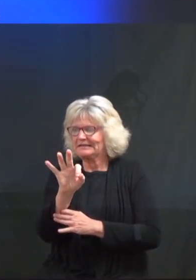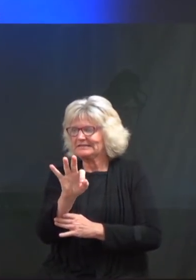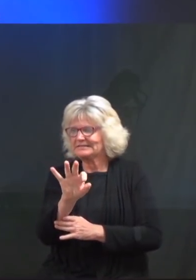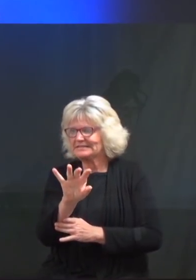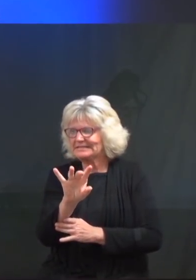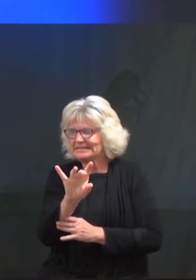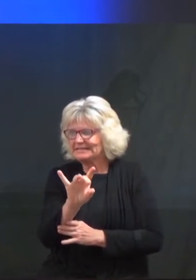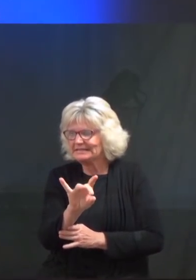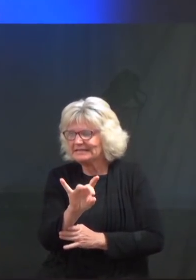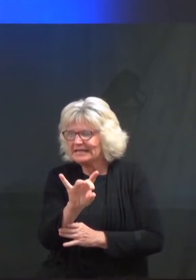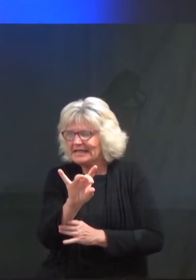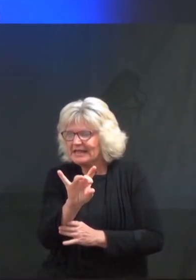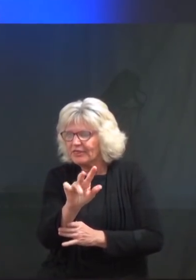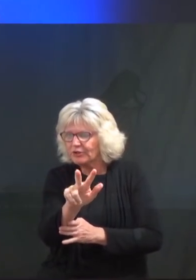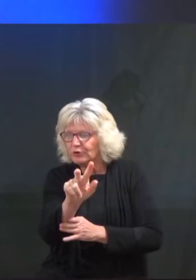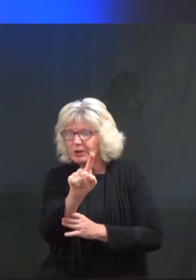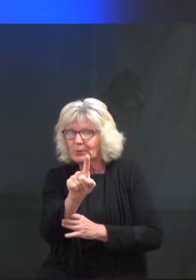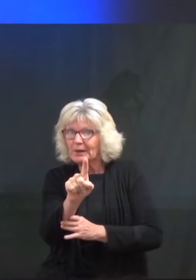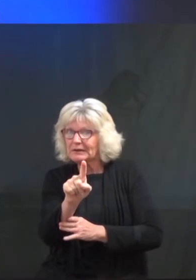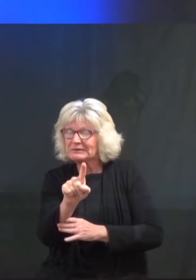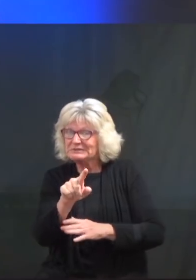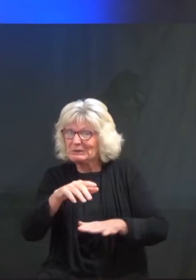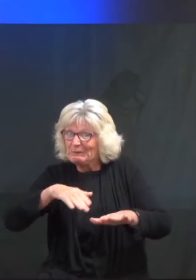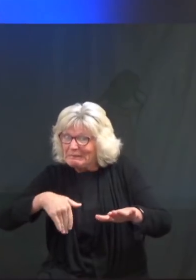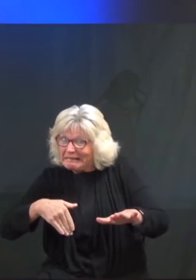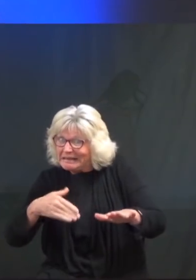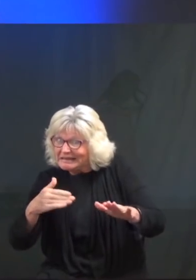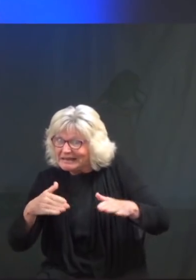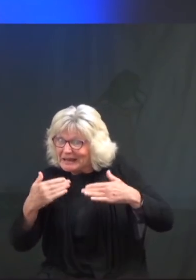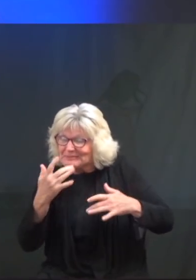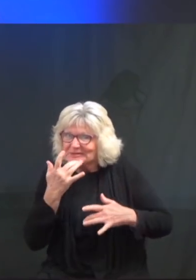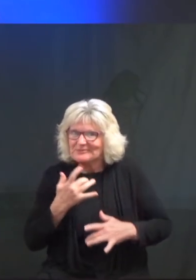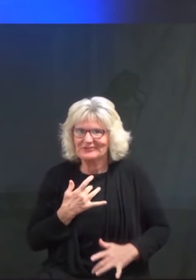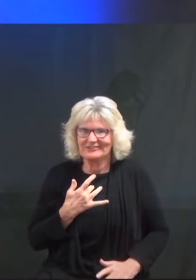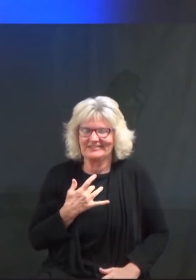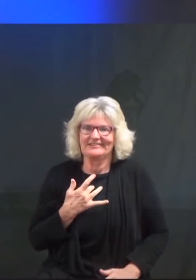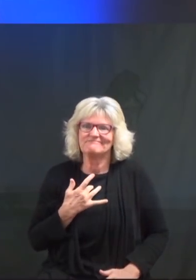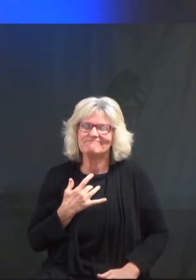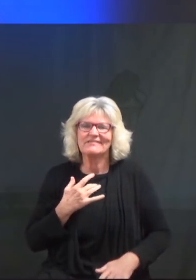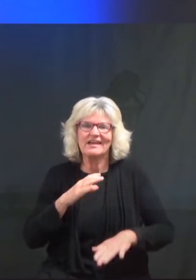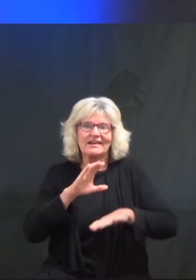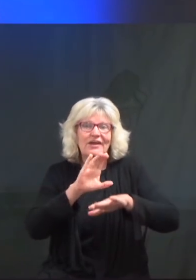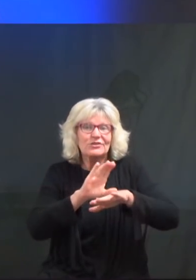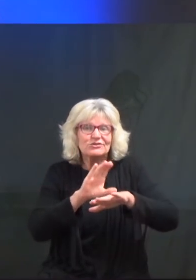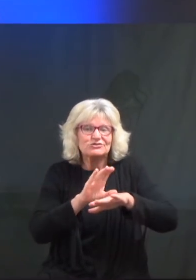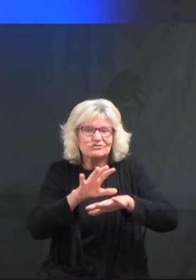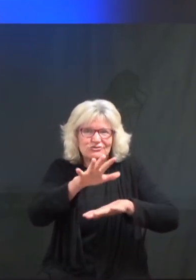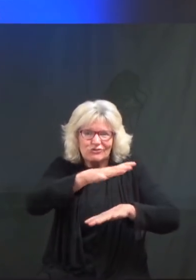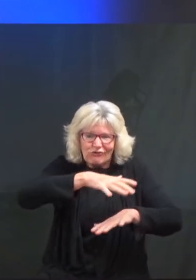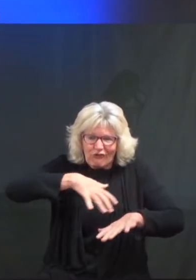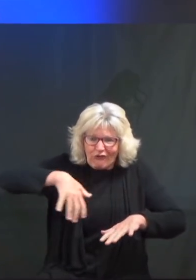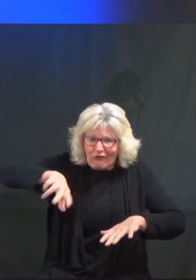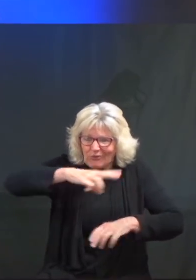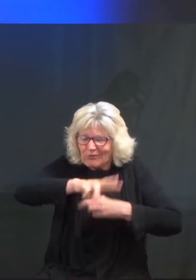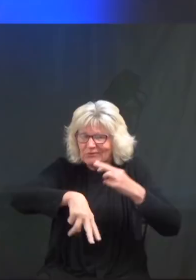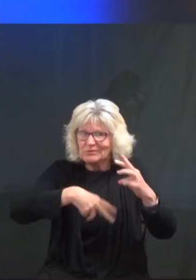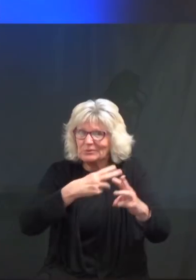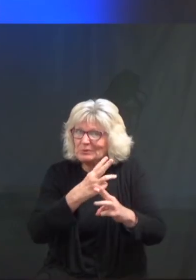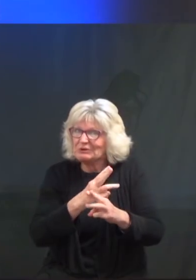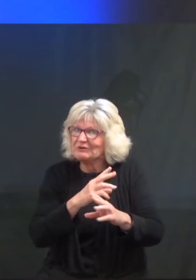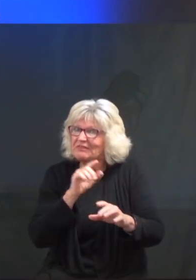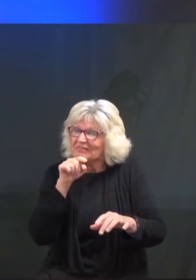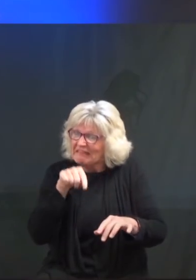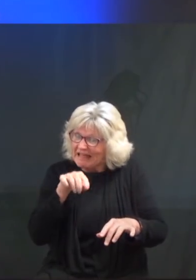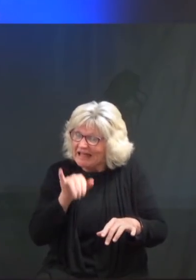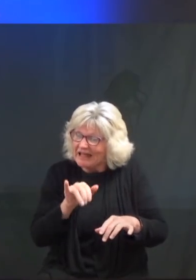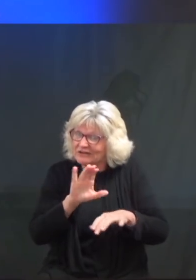birthday. The church, not Calvary, but church in whole, the universal church,